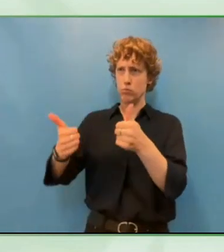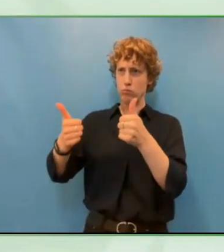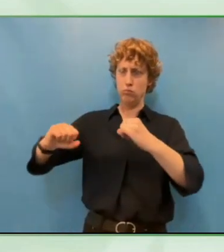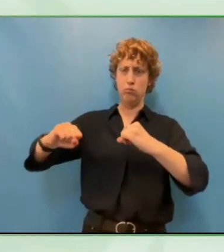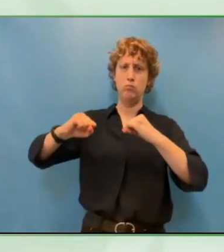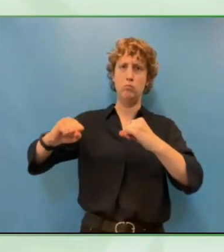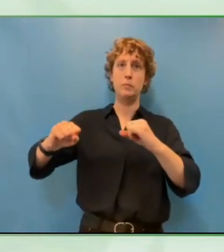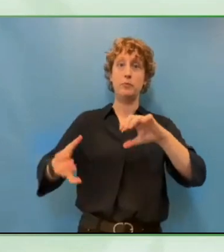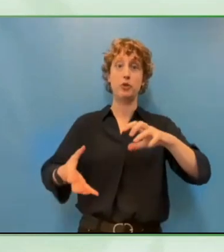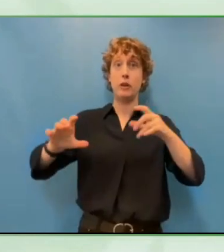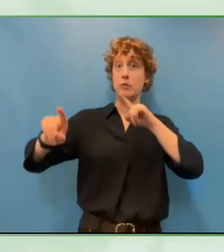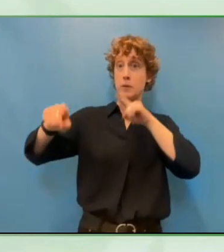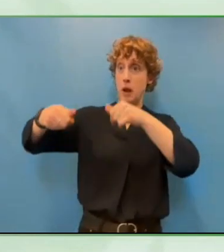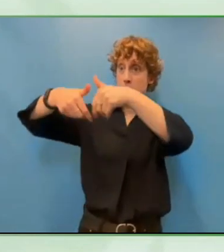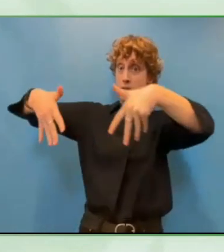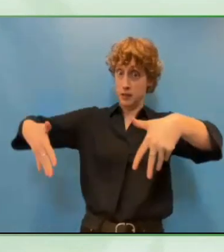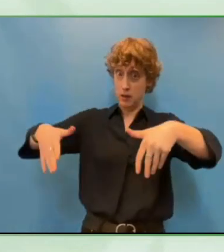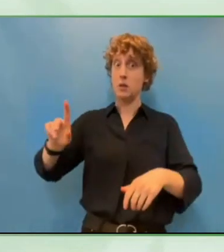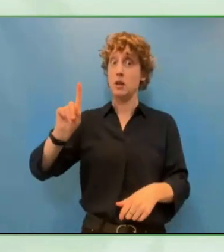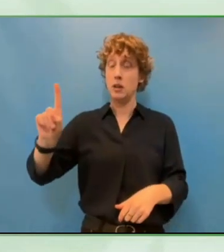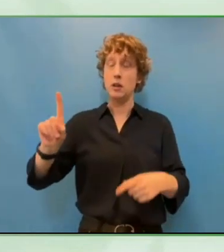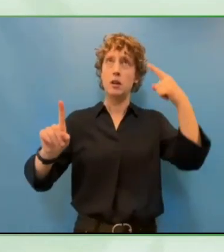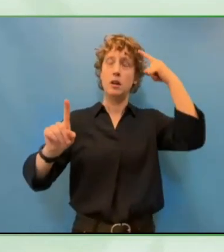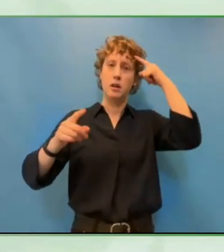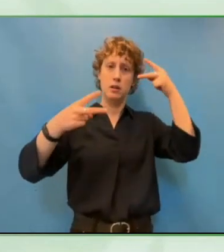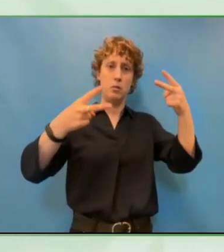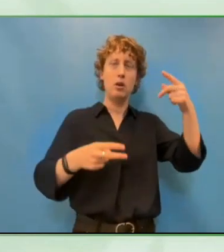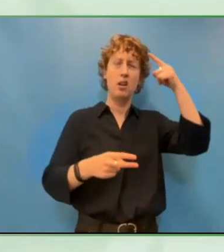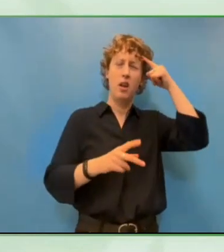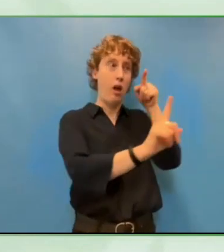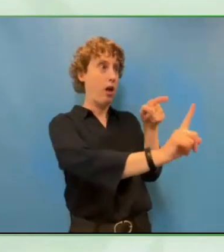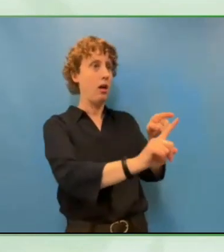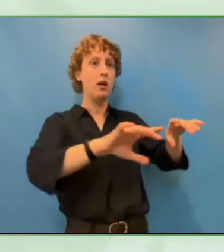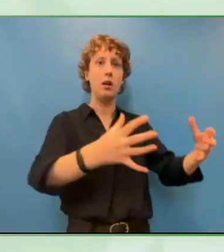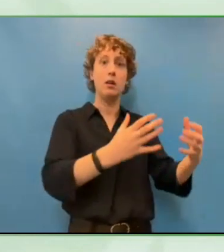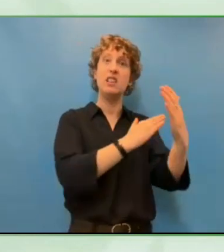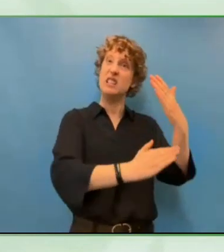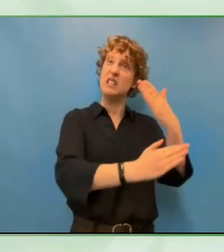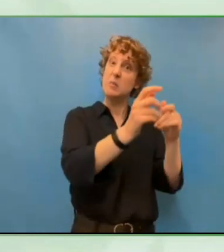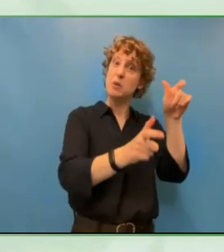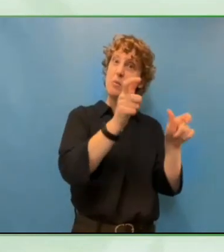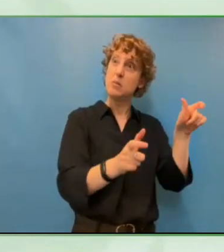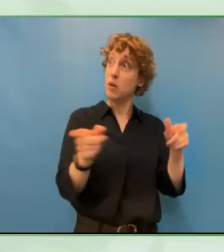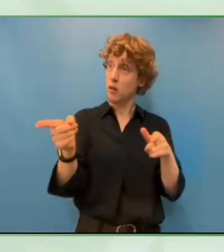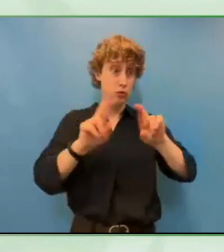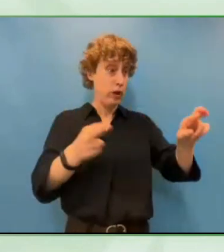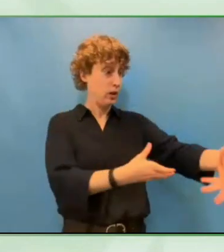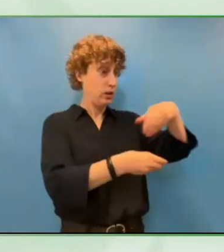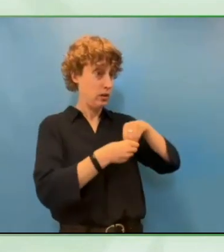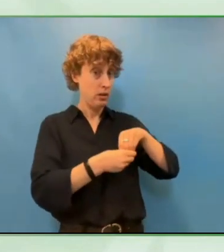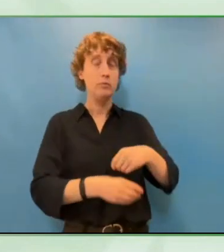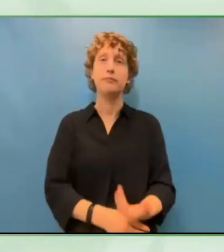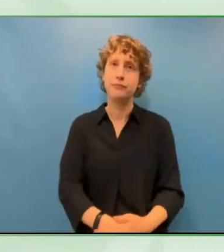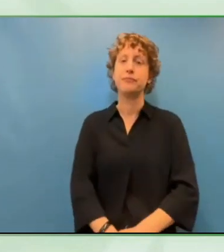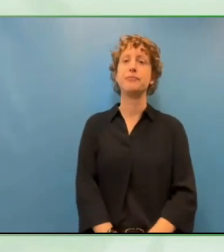to make sure that you also think about people with disabilities and that you're ready. So